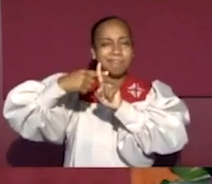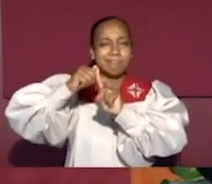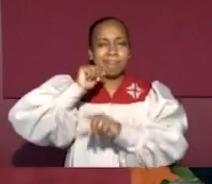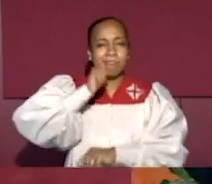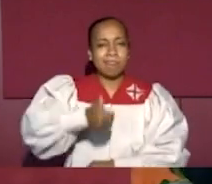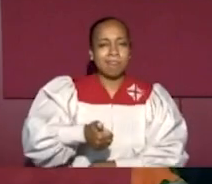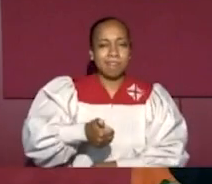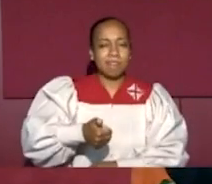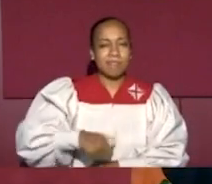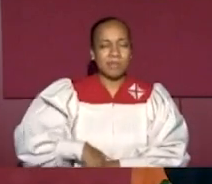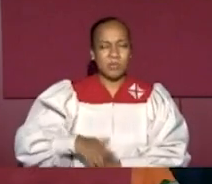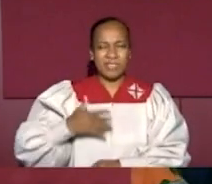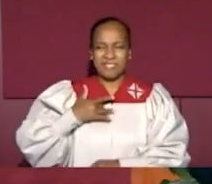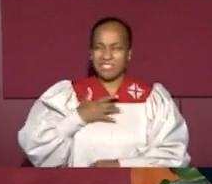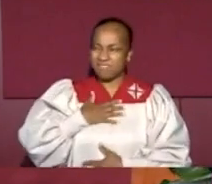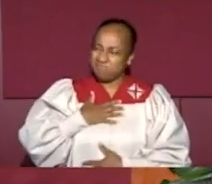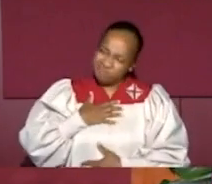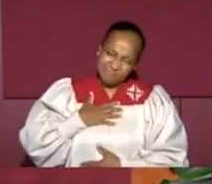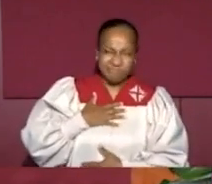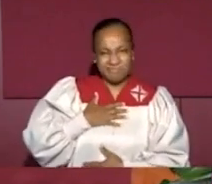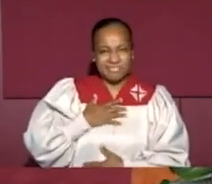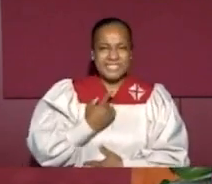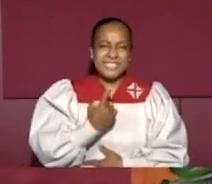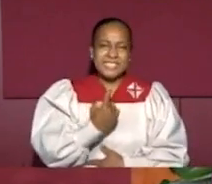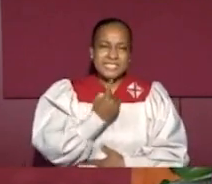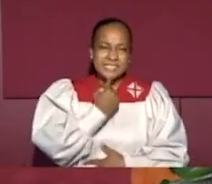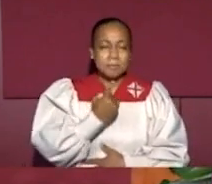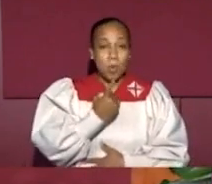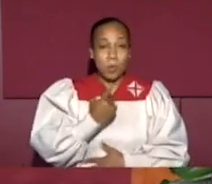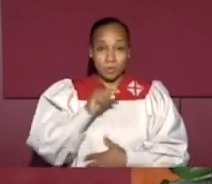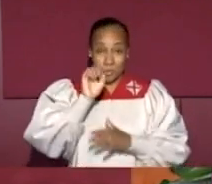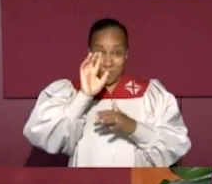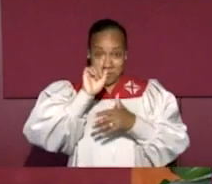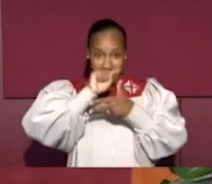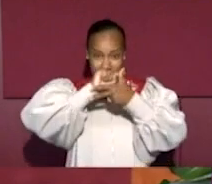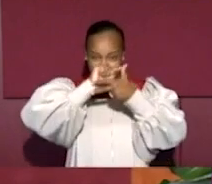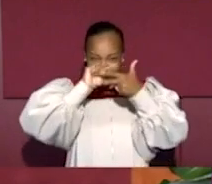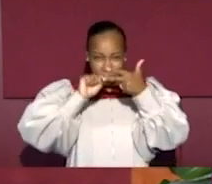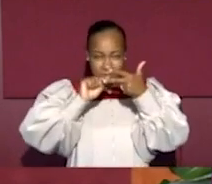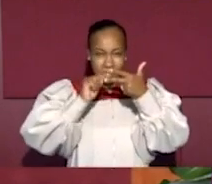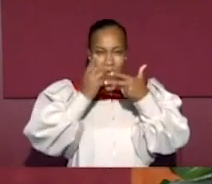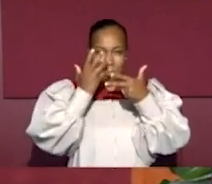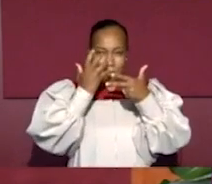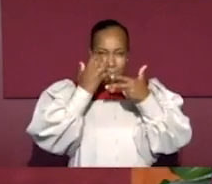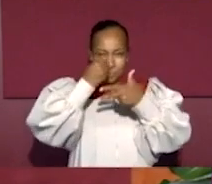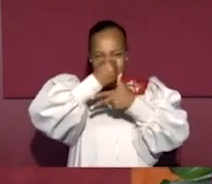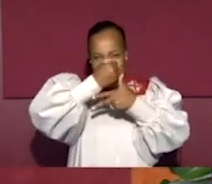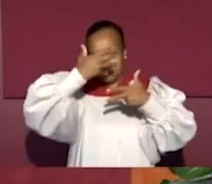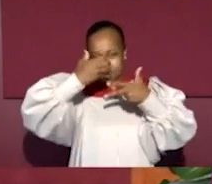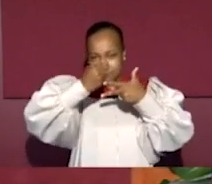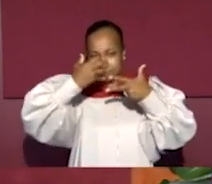we can feel disappointed. And so we said there were 3 things we wanted to look at in